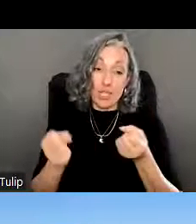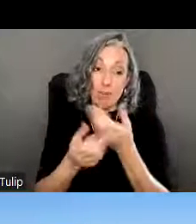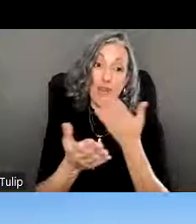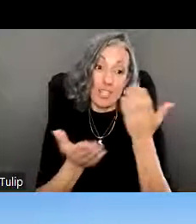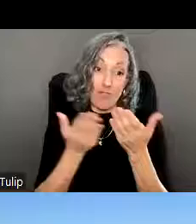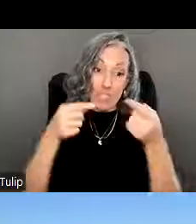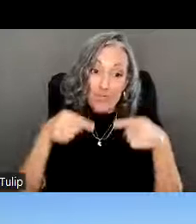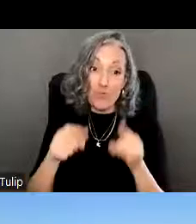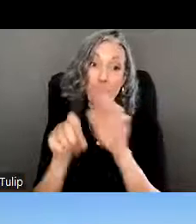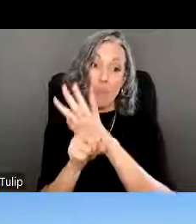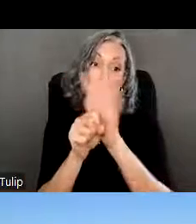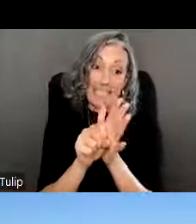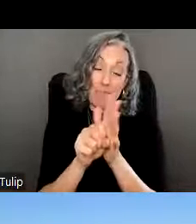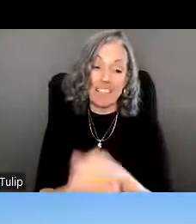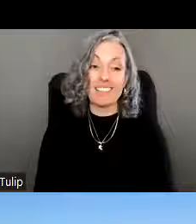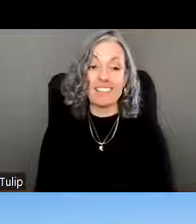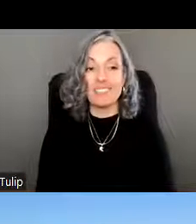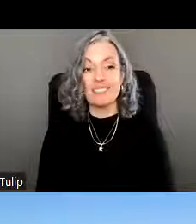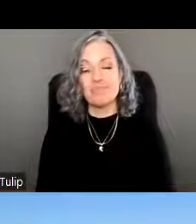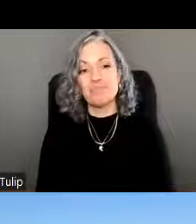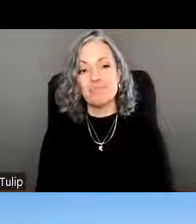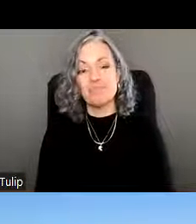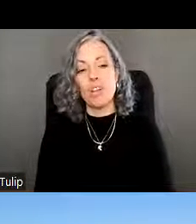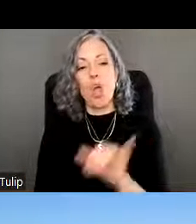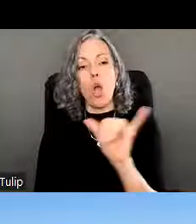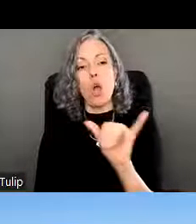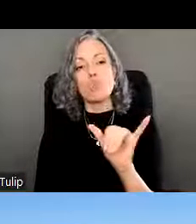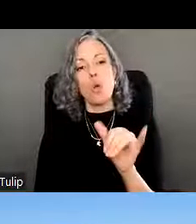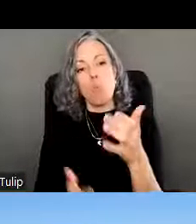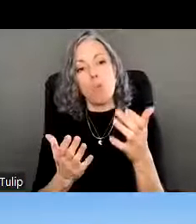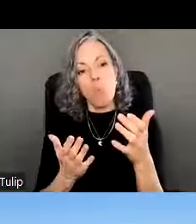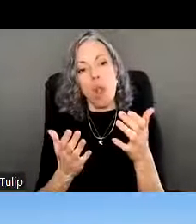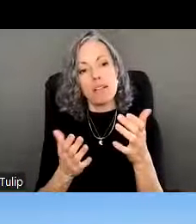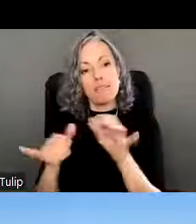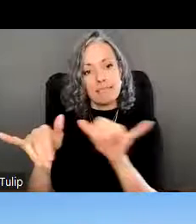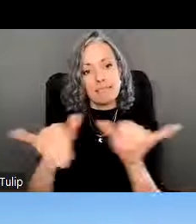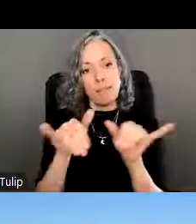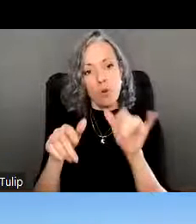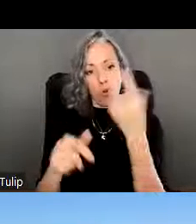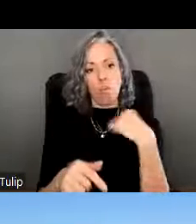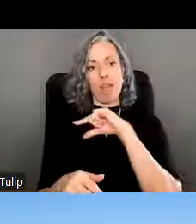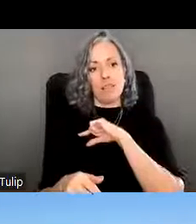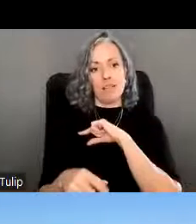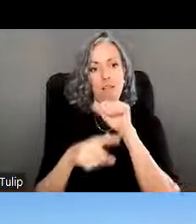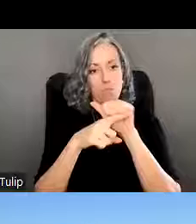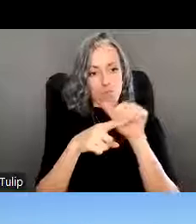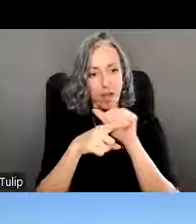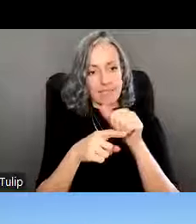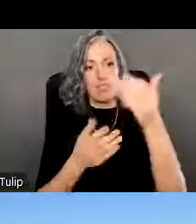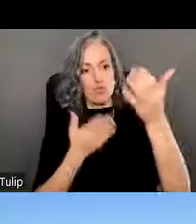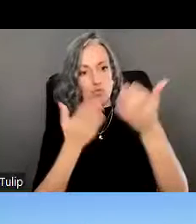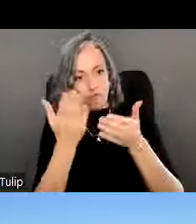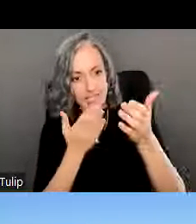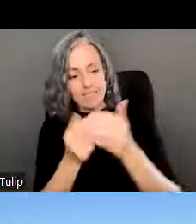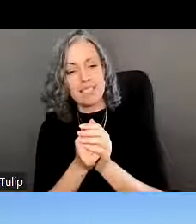the COVID period. We also wanted to standardize the quality practice and core services